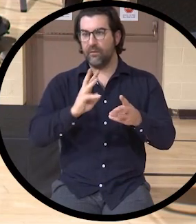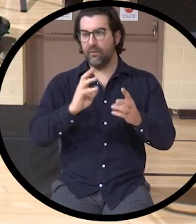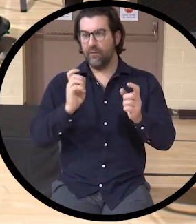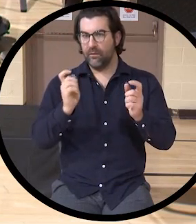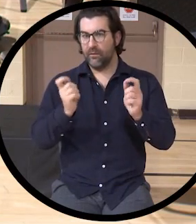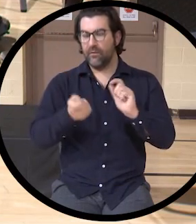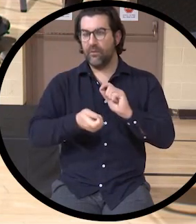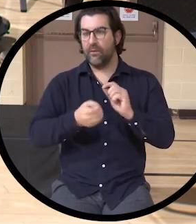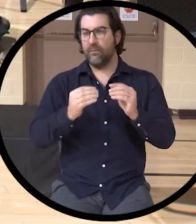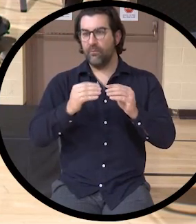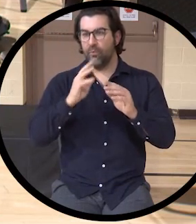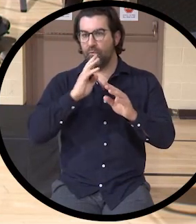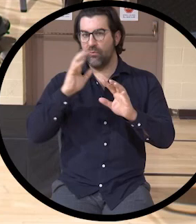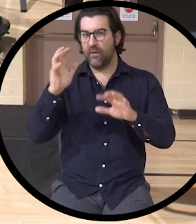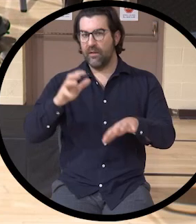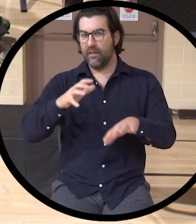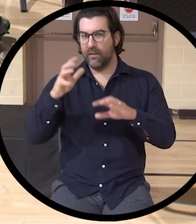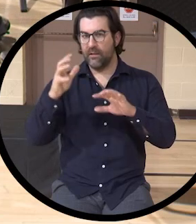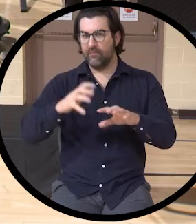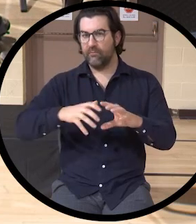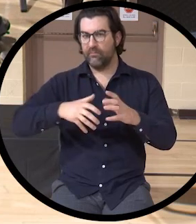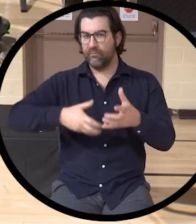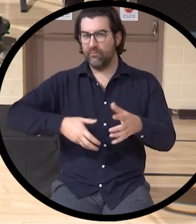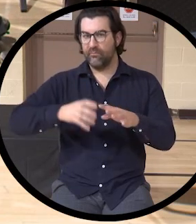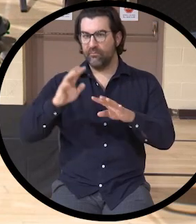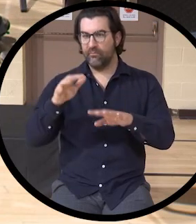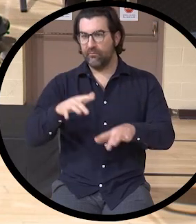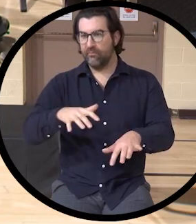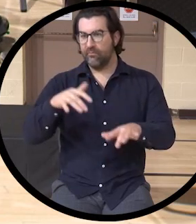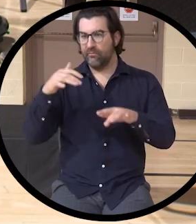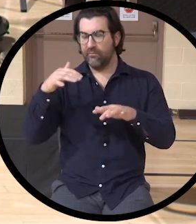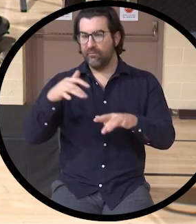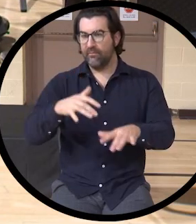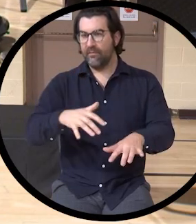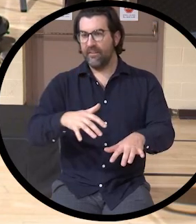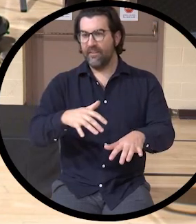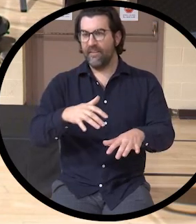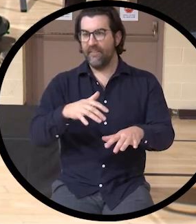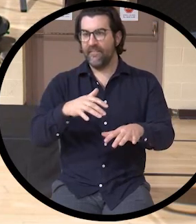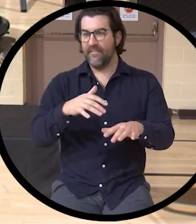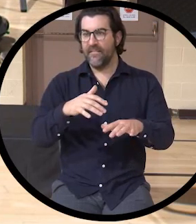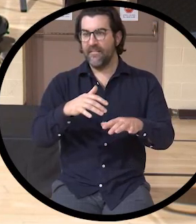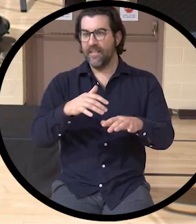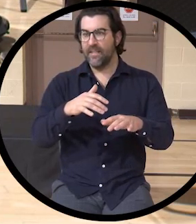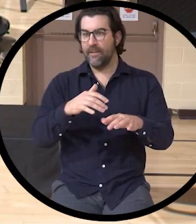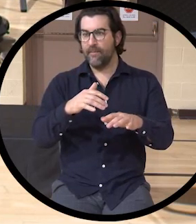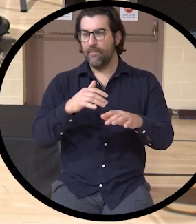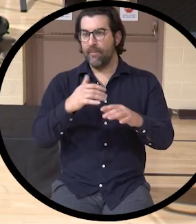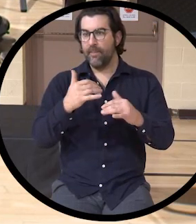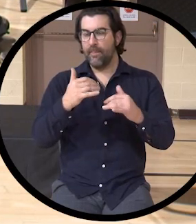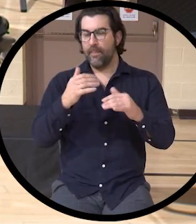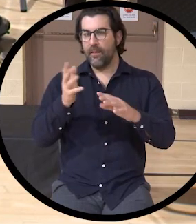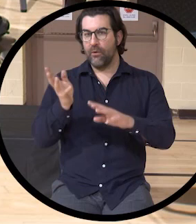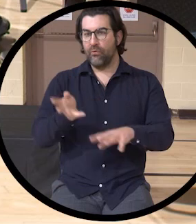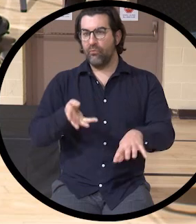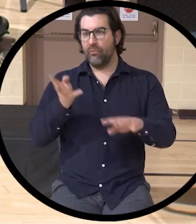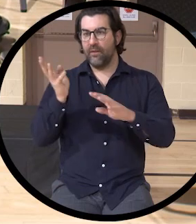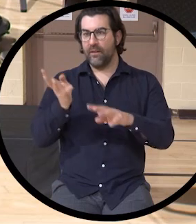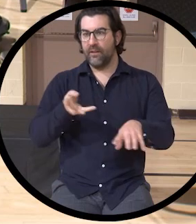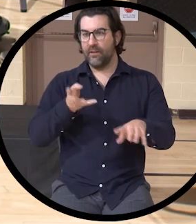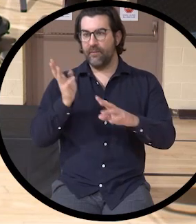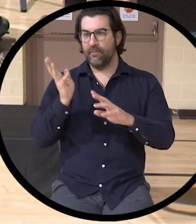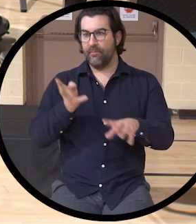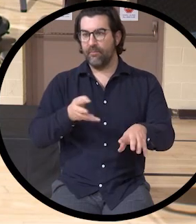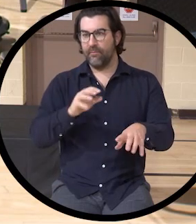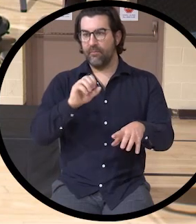rain, and things like that. And the current drainage for the storm